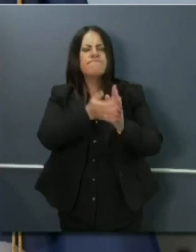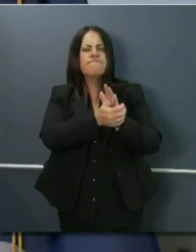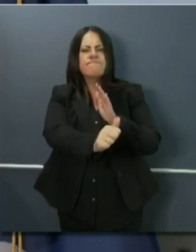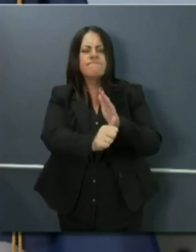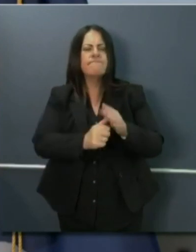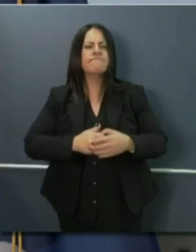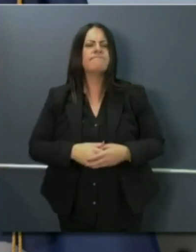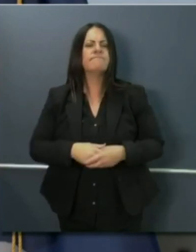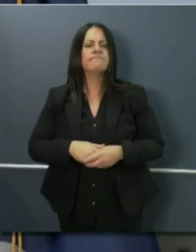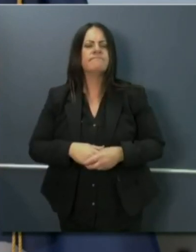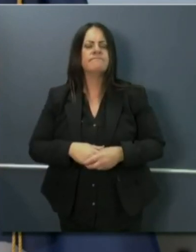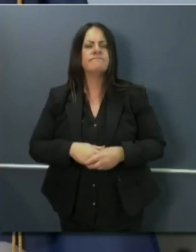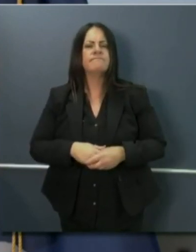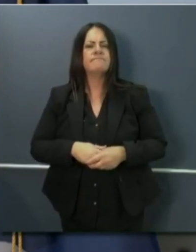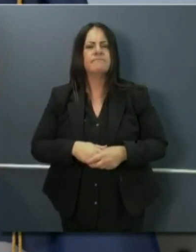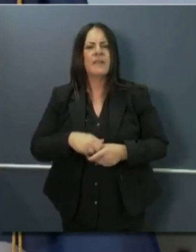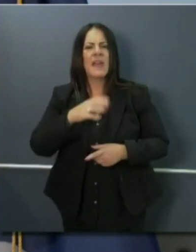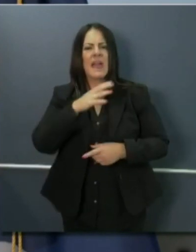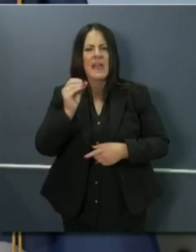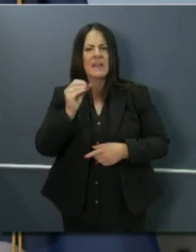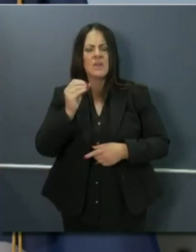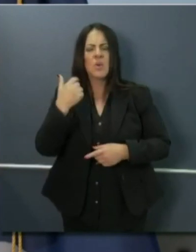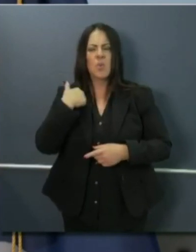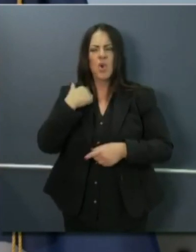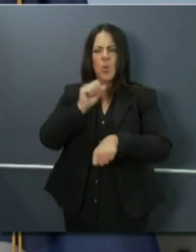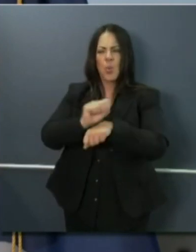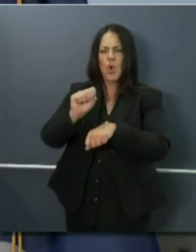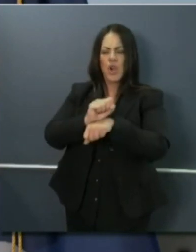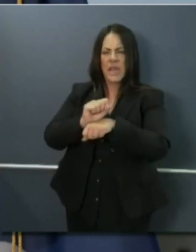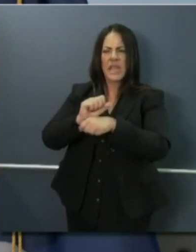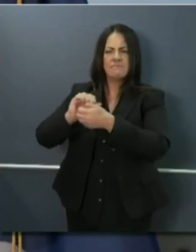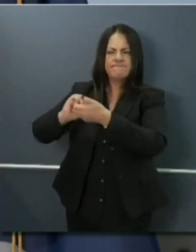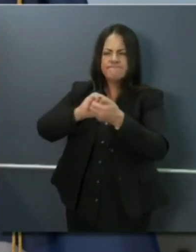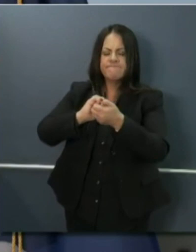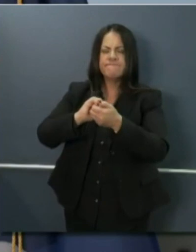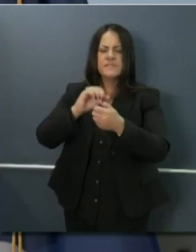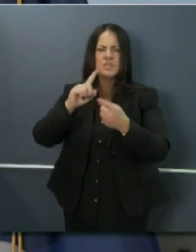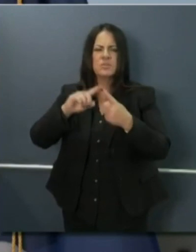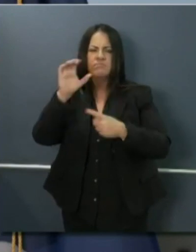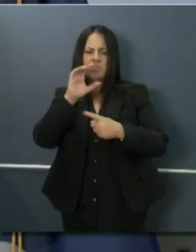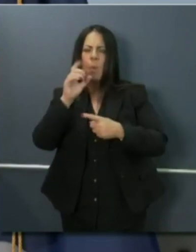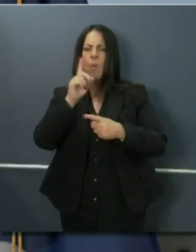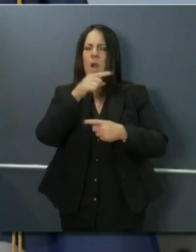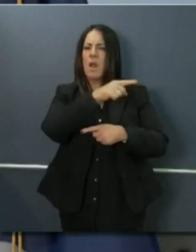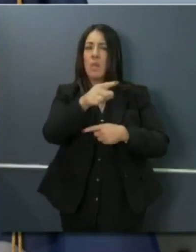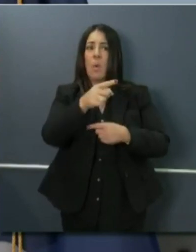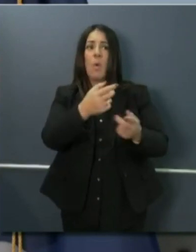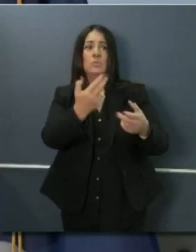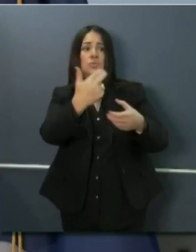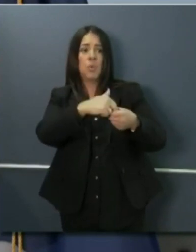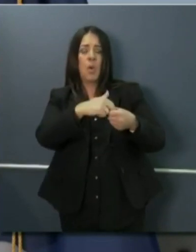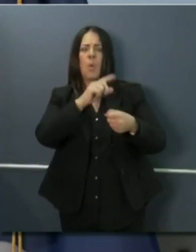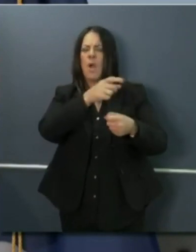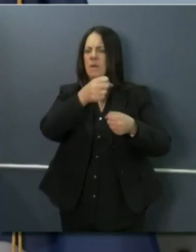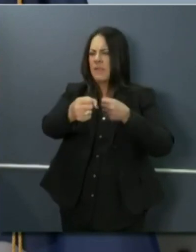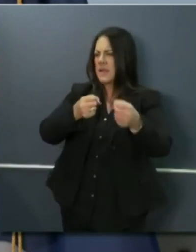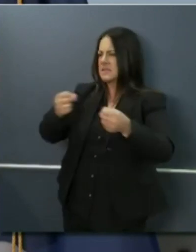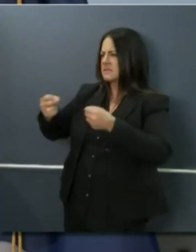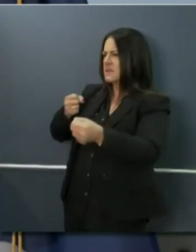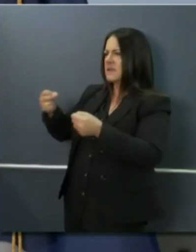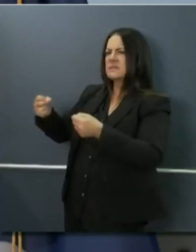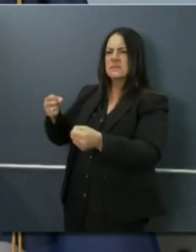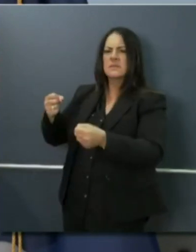we're parsing those out throughout the system, working very collaboratively with our entire hospital system, as well as